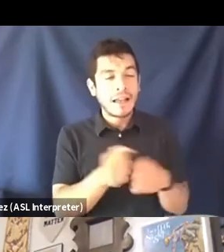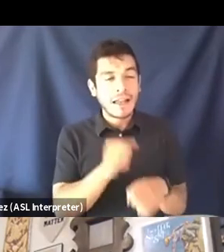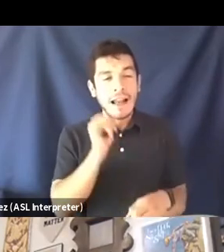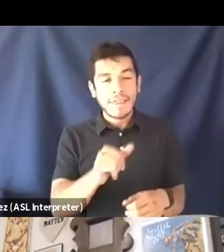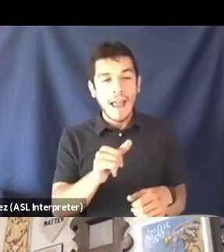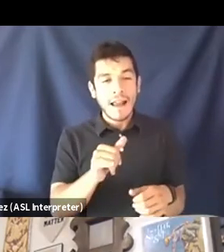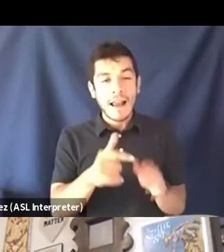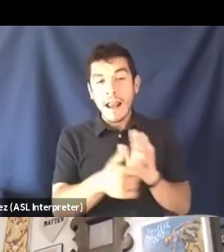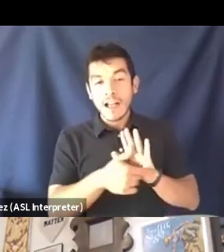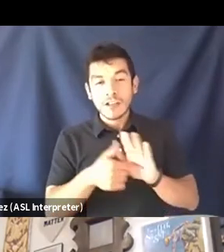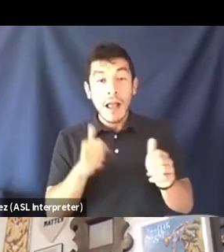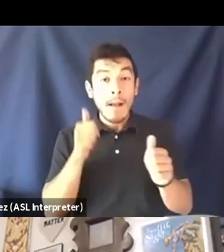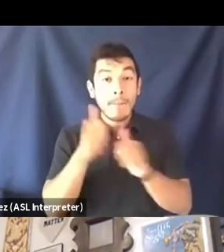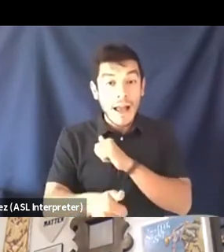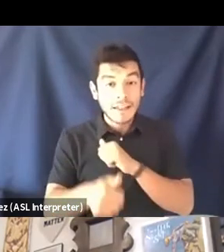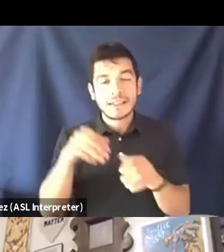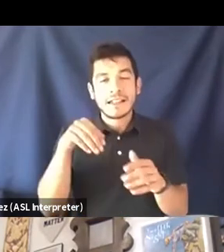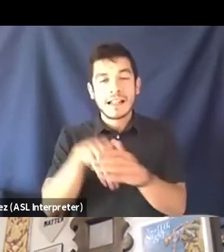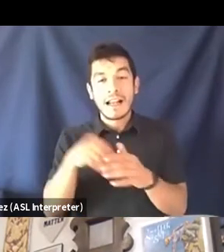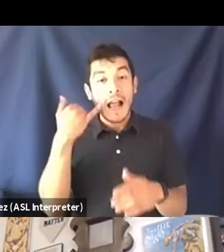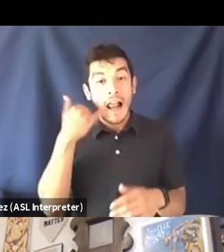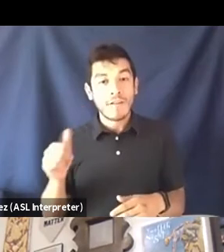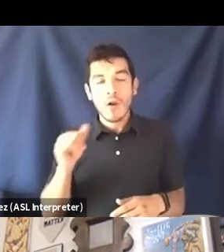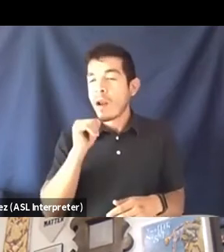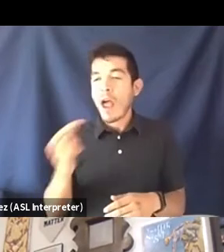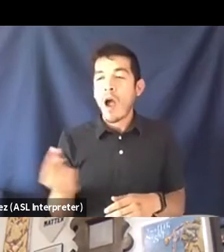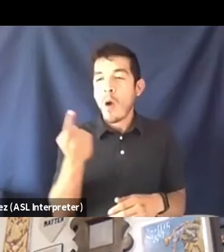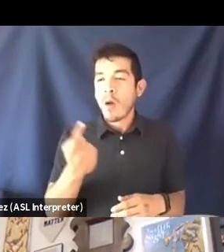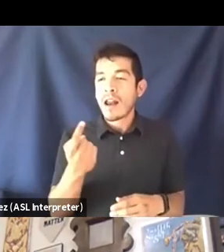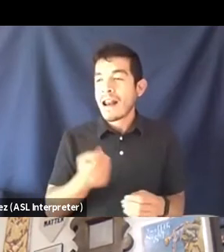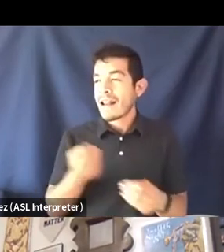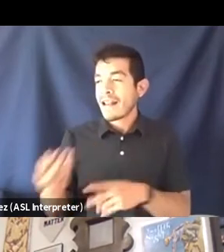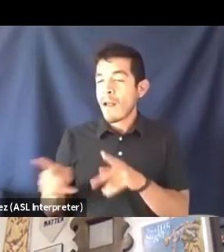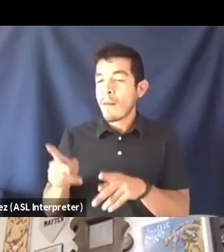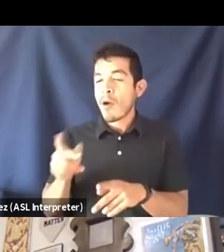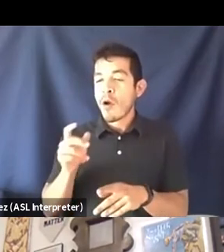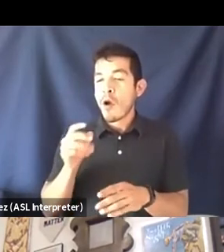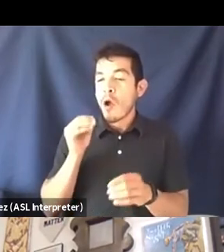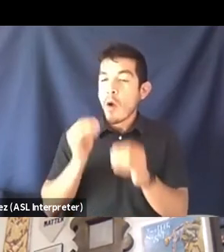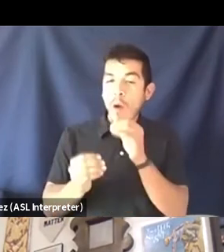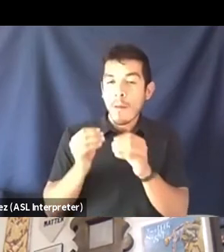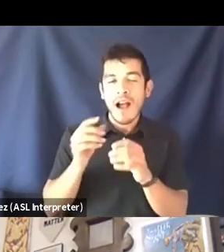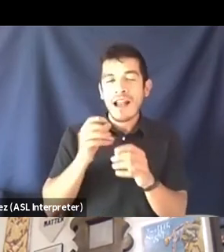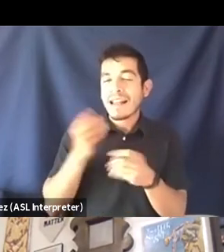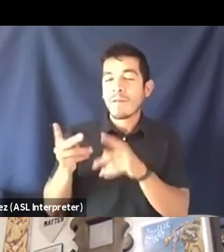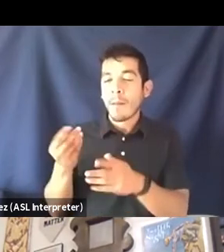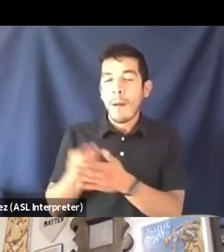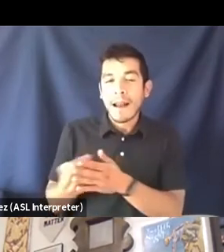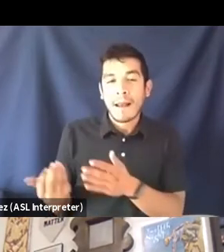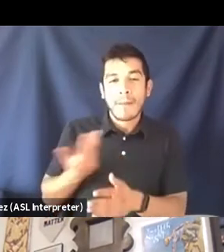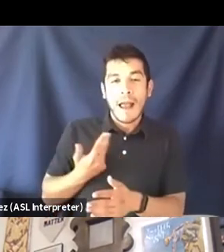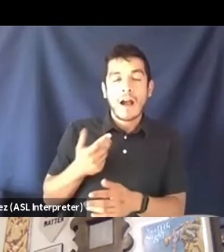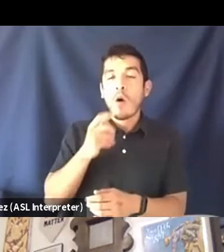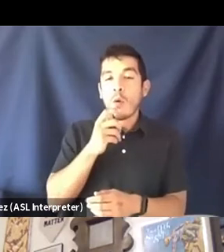bill actually would not just do reparations for people who were historically sterilized under historic eugenics, but also contemporarily in